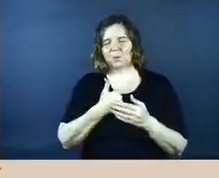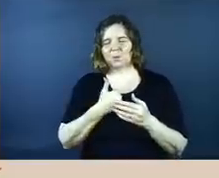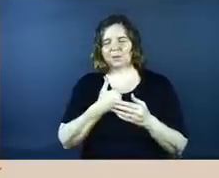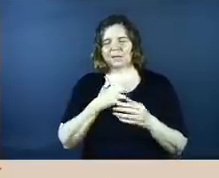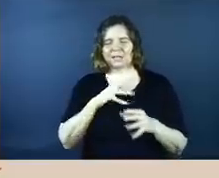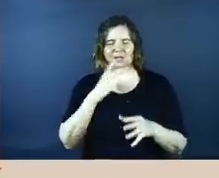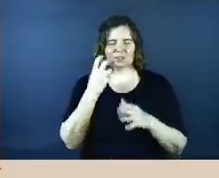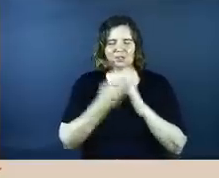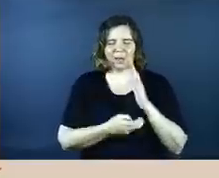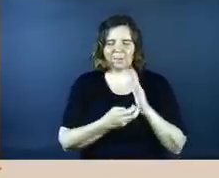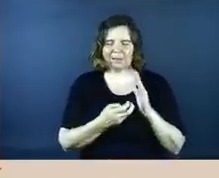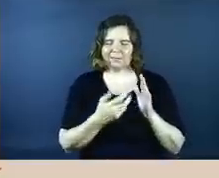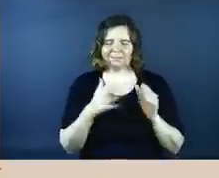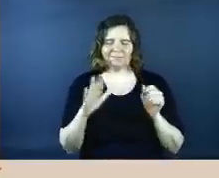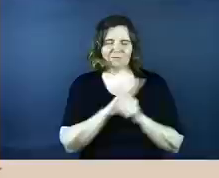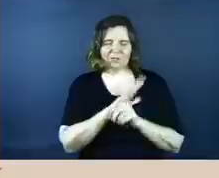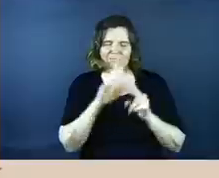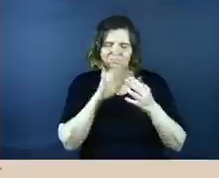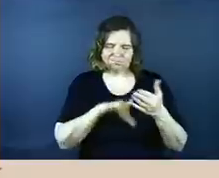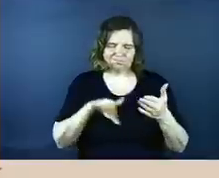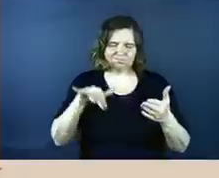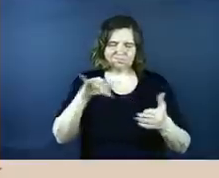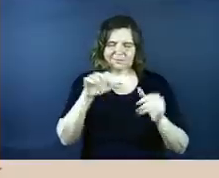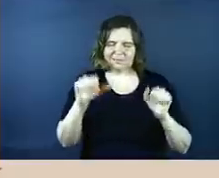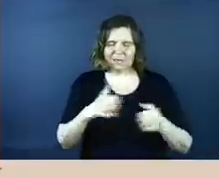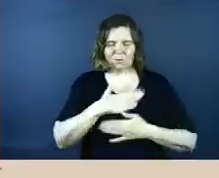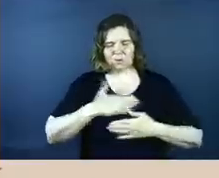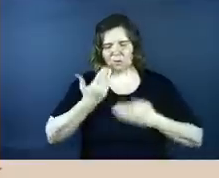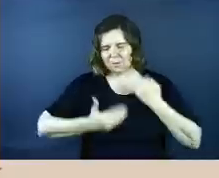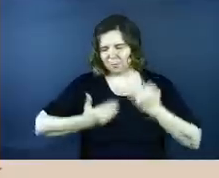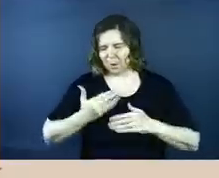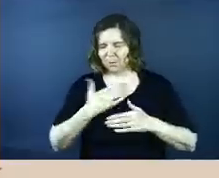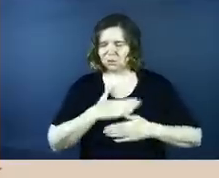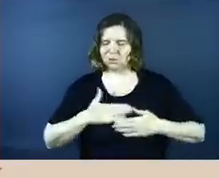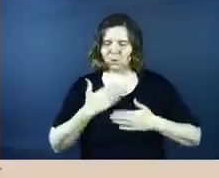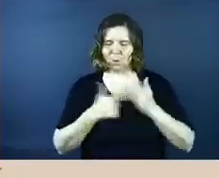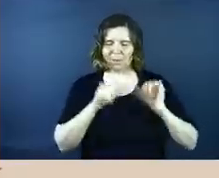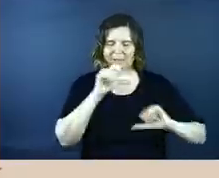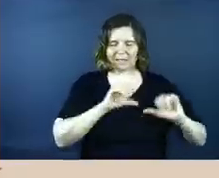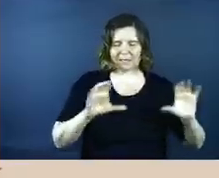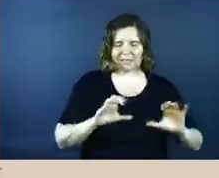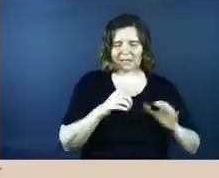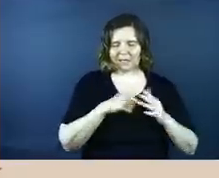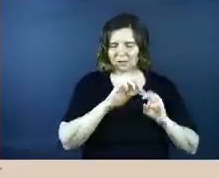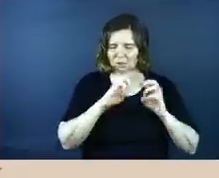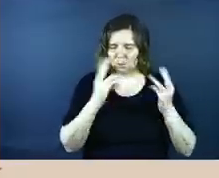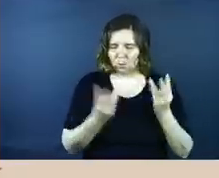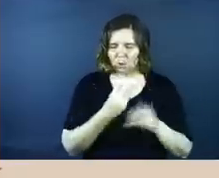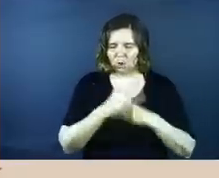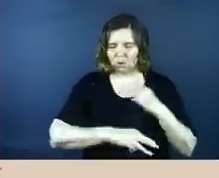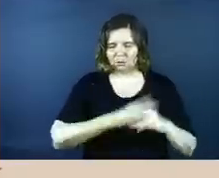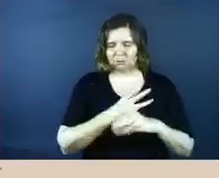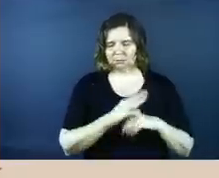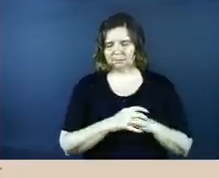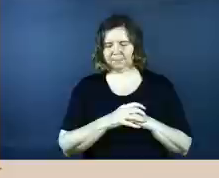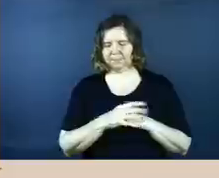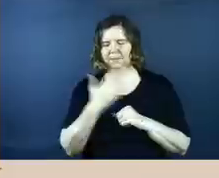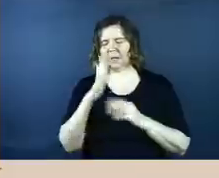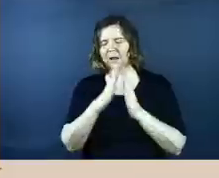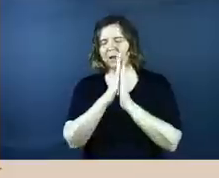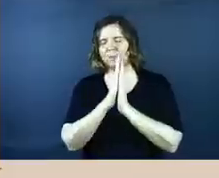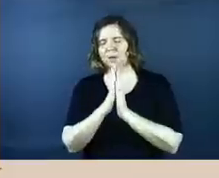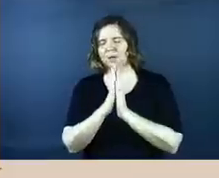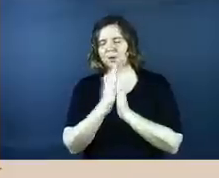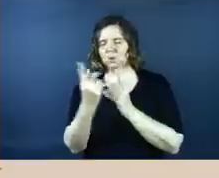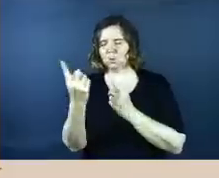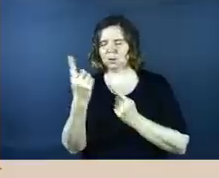jump in both feet, Lord, and we can enjoy the process. And we can enjoy what science does in this world. God, I pray that you would